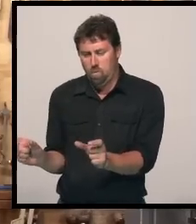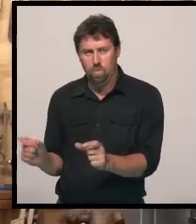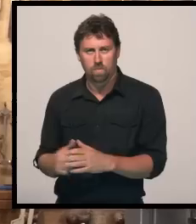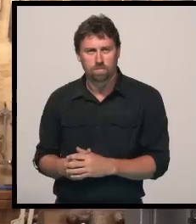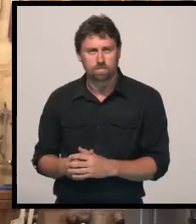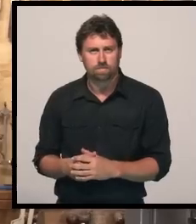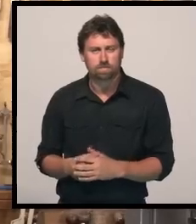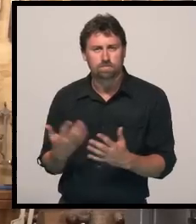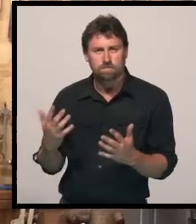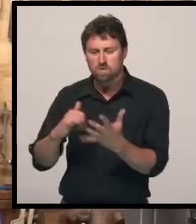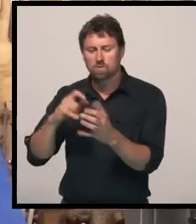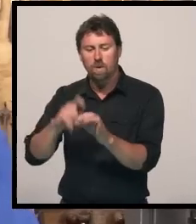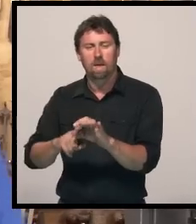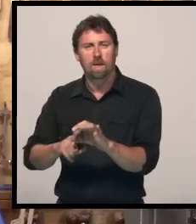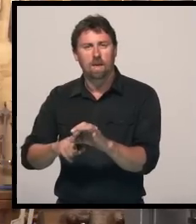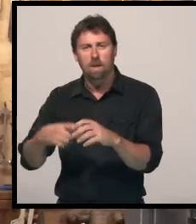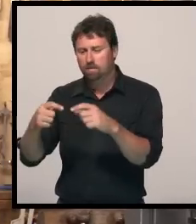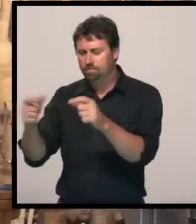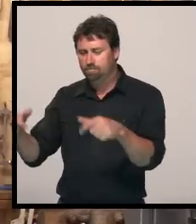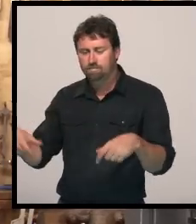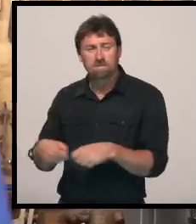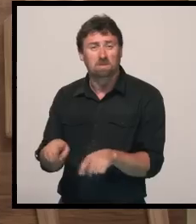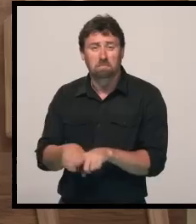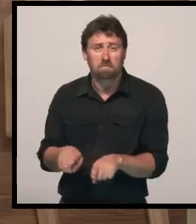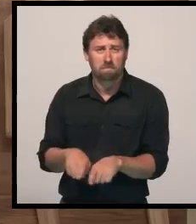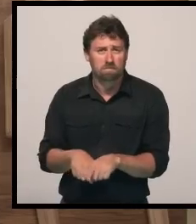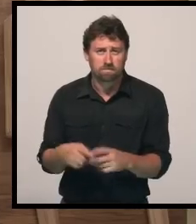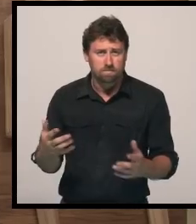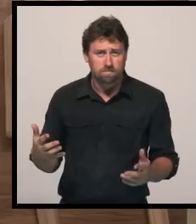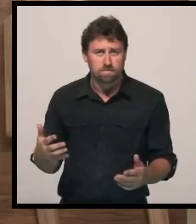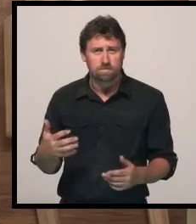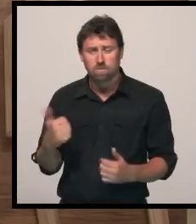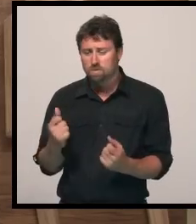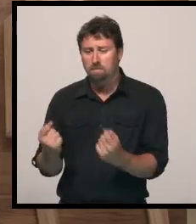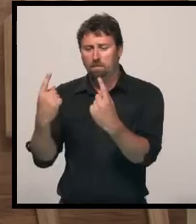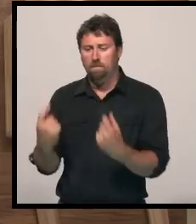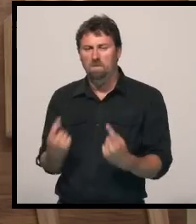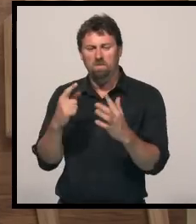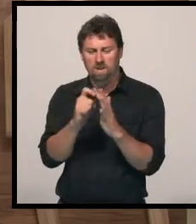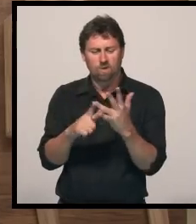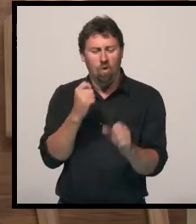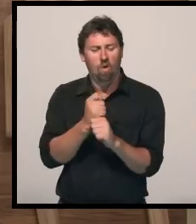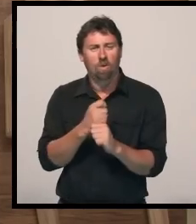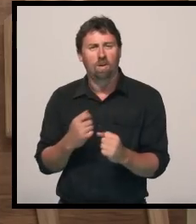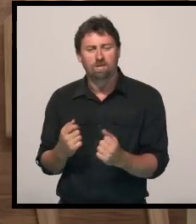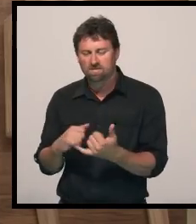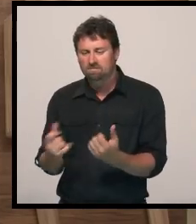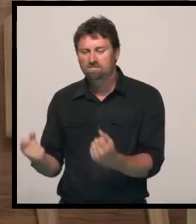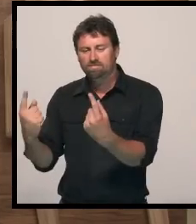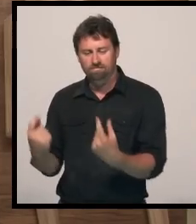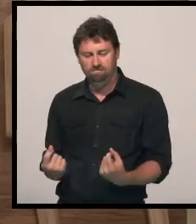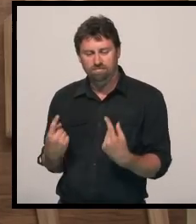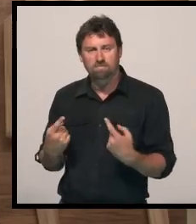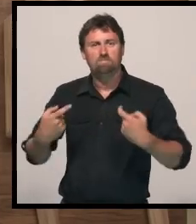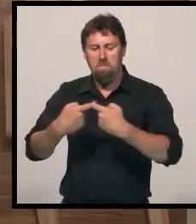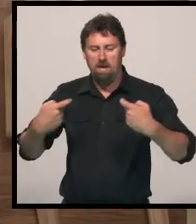Join it together in a square. Same thing, use the dog's rubber band,